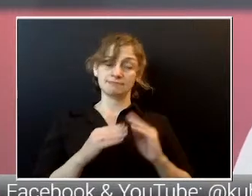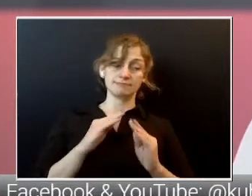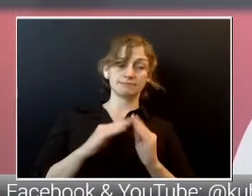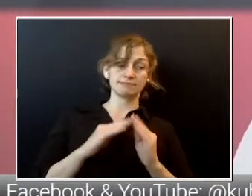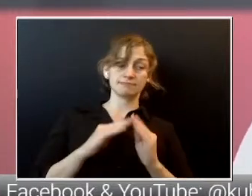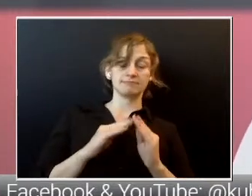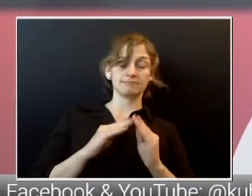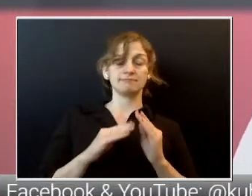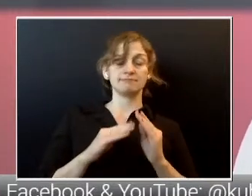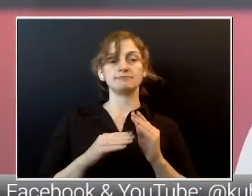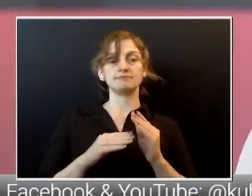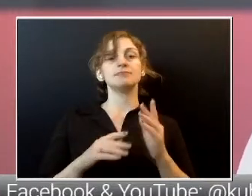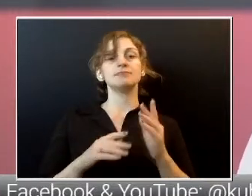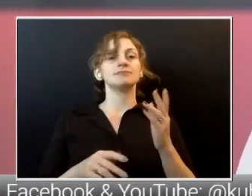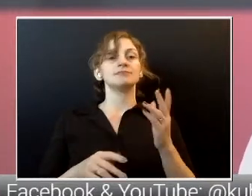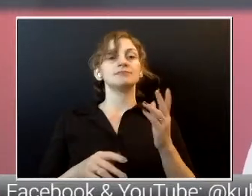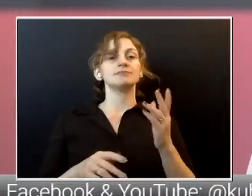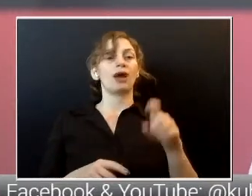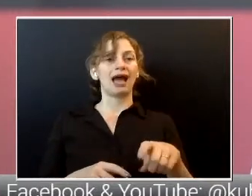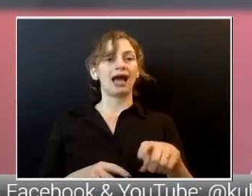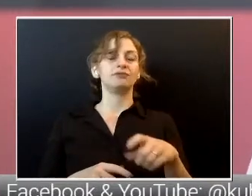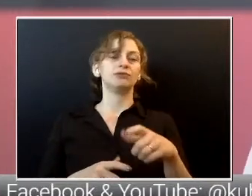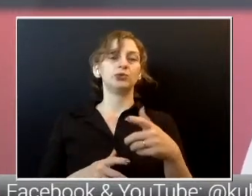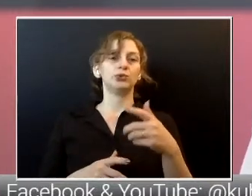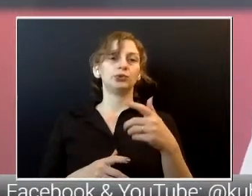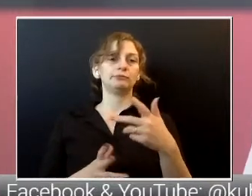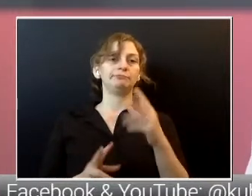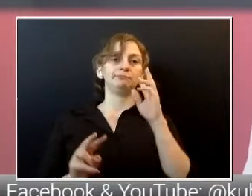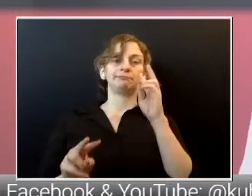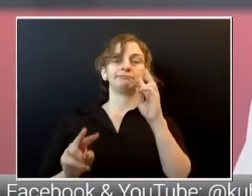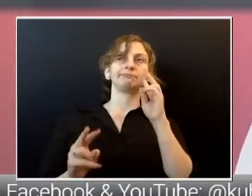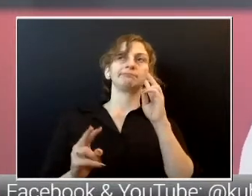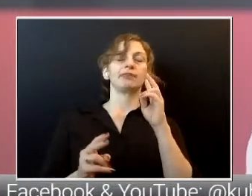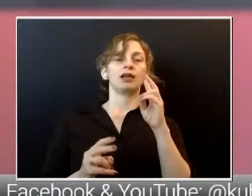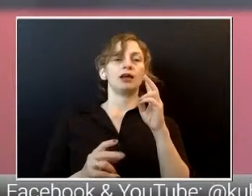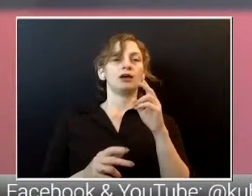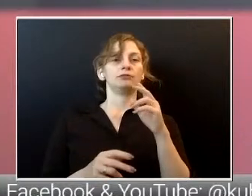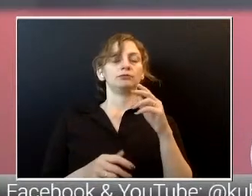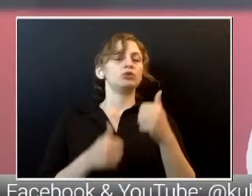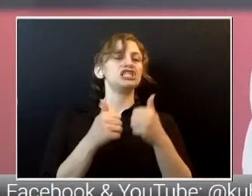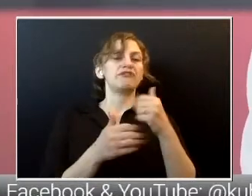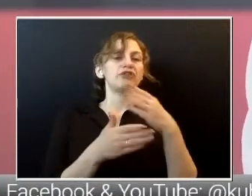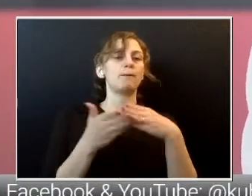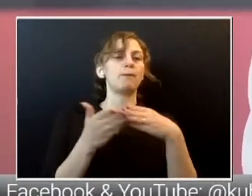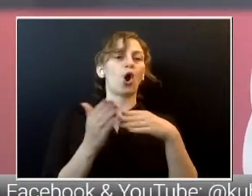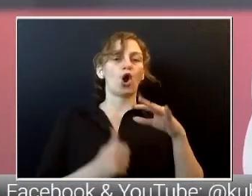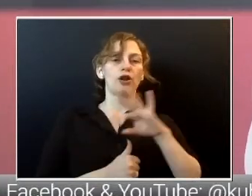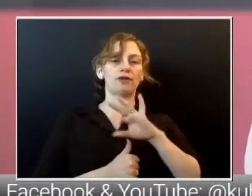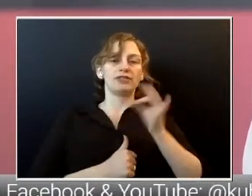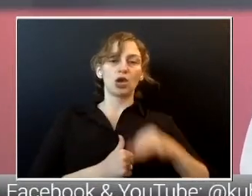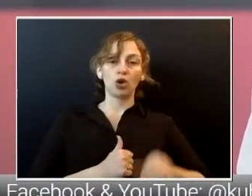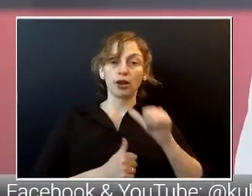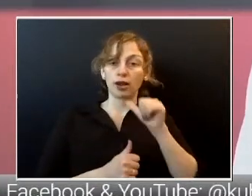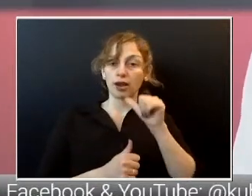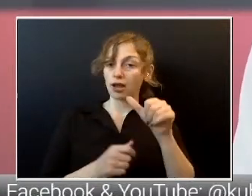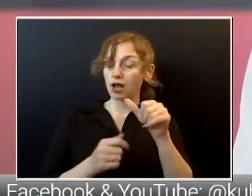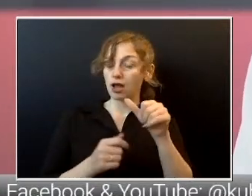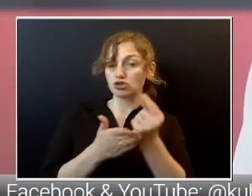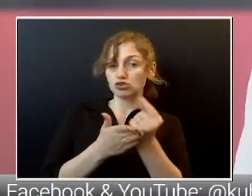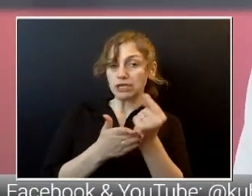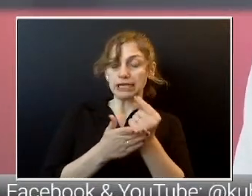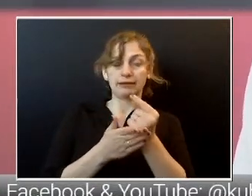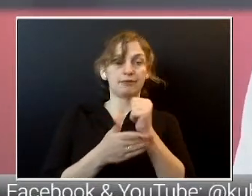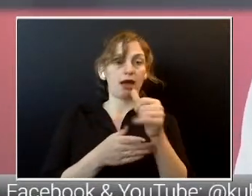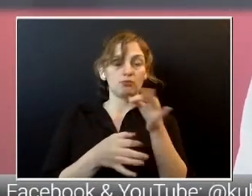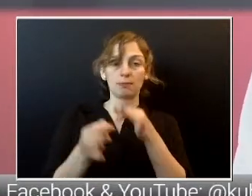just replaced the ascending or the first part of the aorta. And the other part that's down the back, if that is involved, it